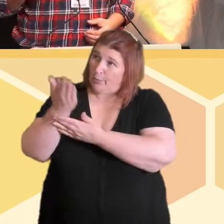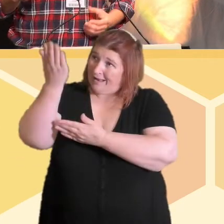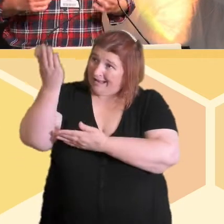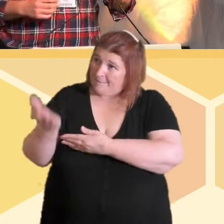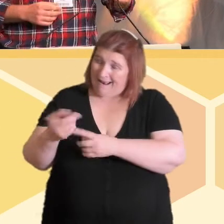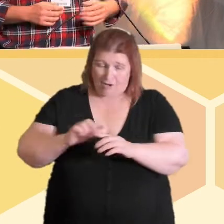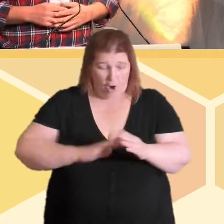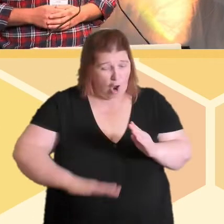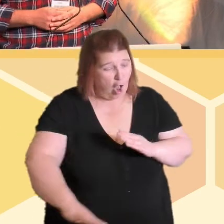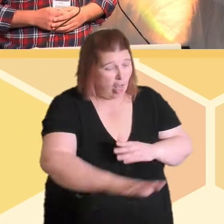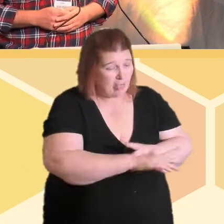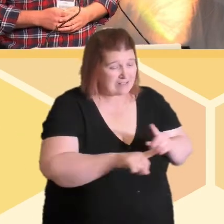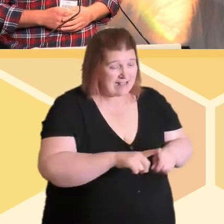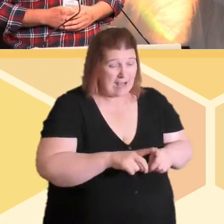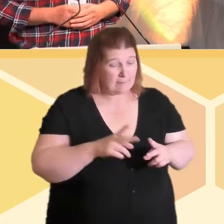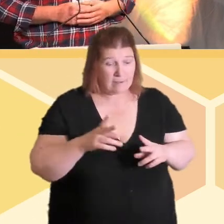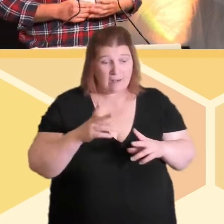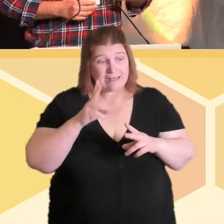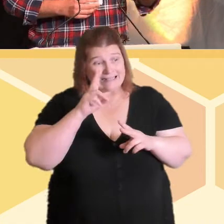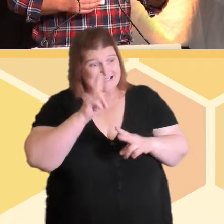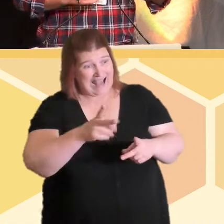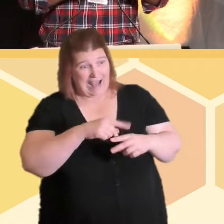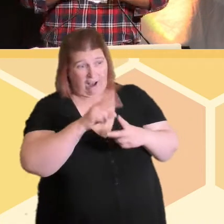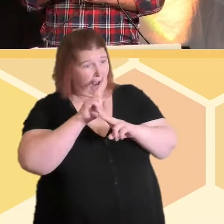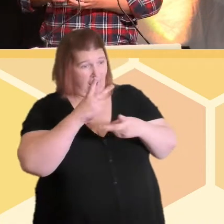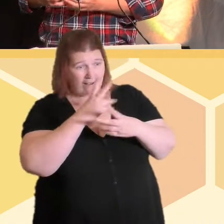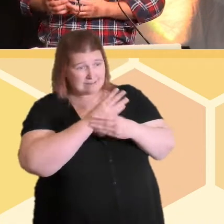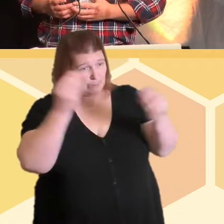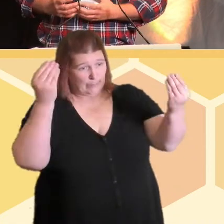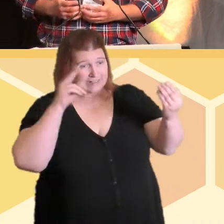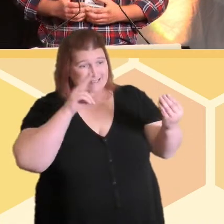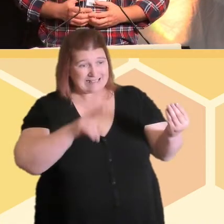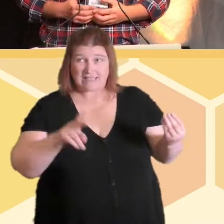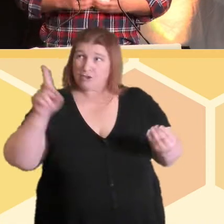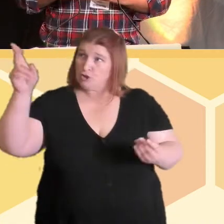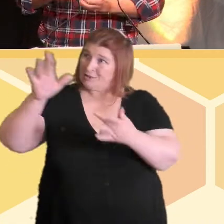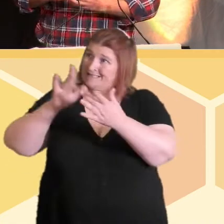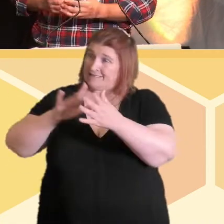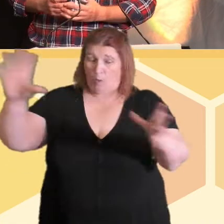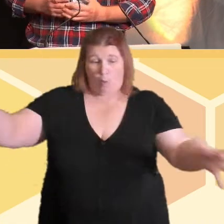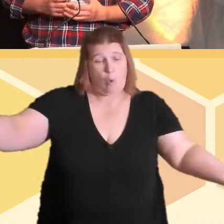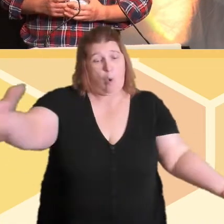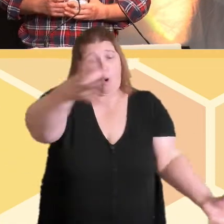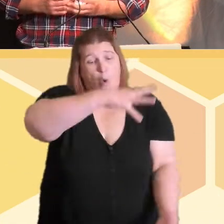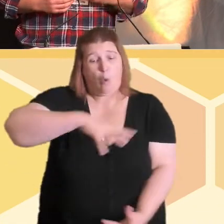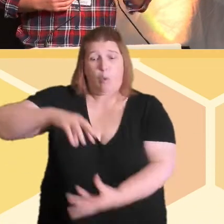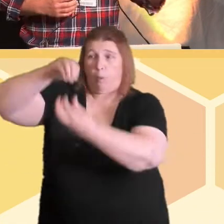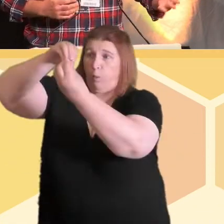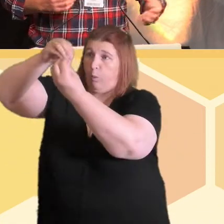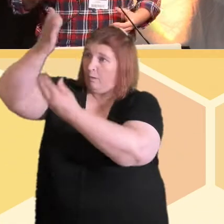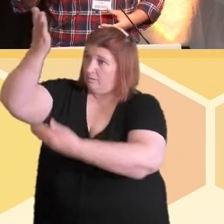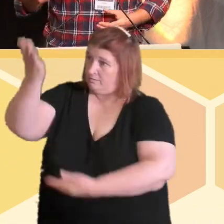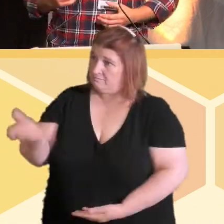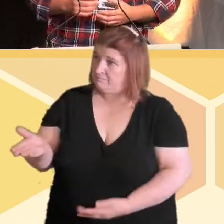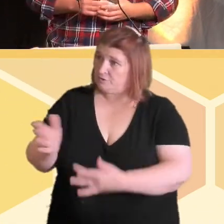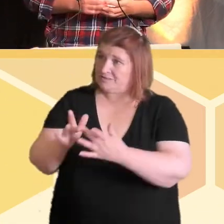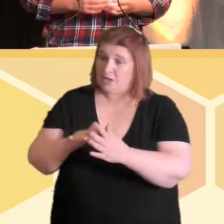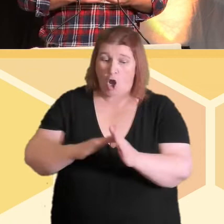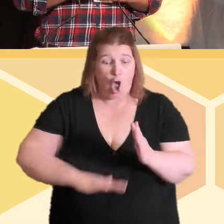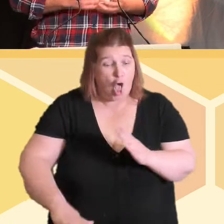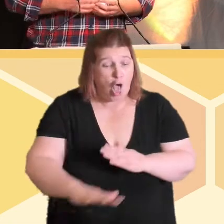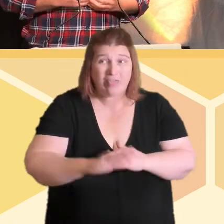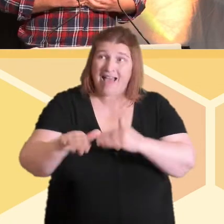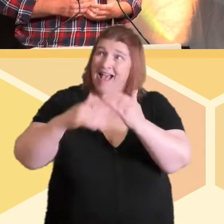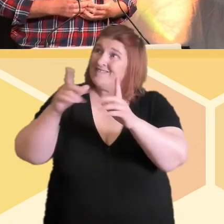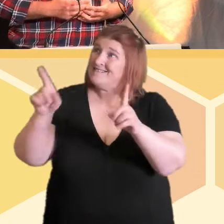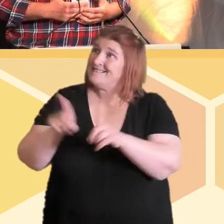on earth, visible and invisible. And Jesus reconciles to himself all things, whether things on earth or things in heaven,